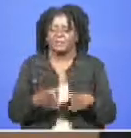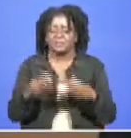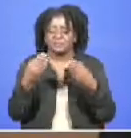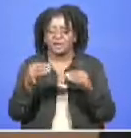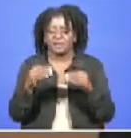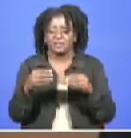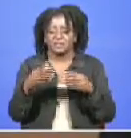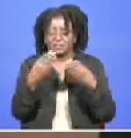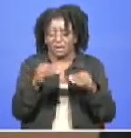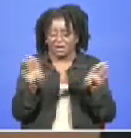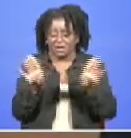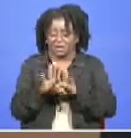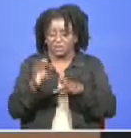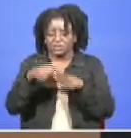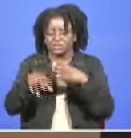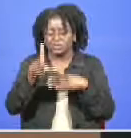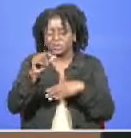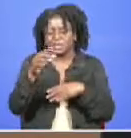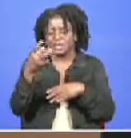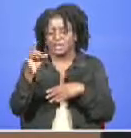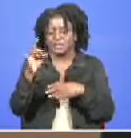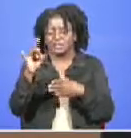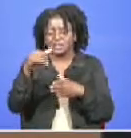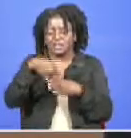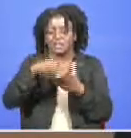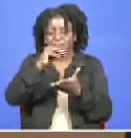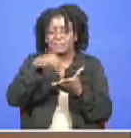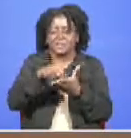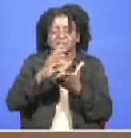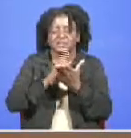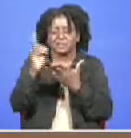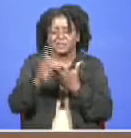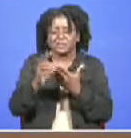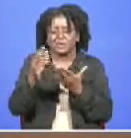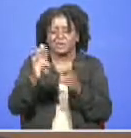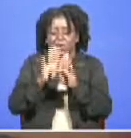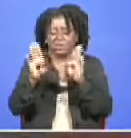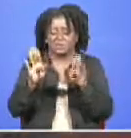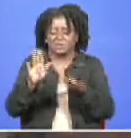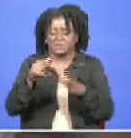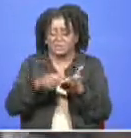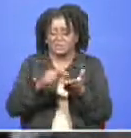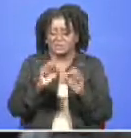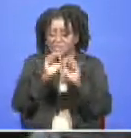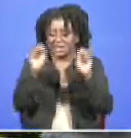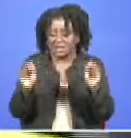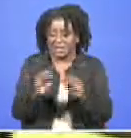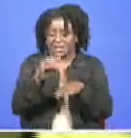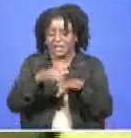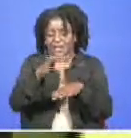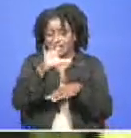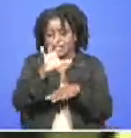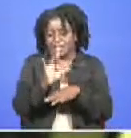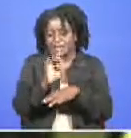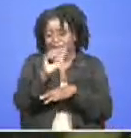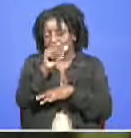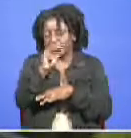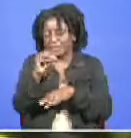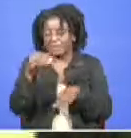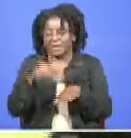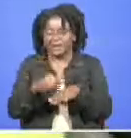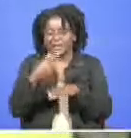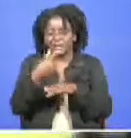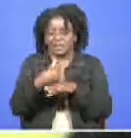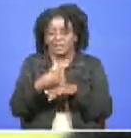in 2018 in mid-December and opens this Saturday at 8 a.m. at the main Gladstone Road location. Chairman of